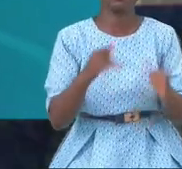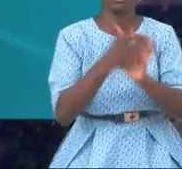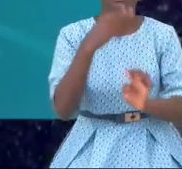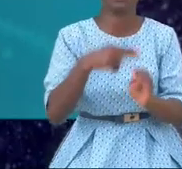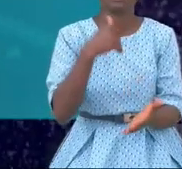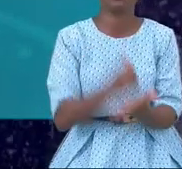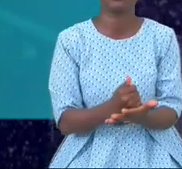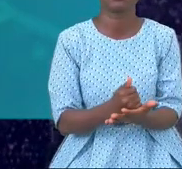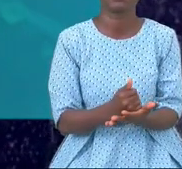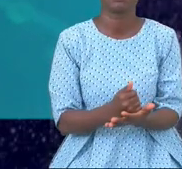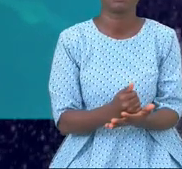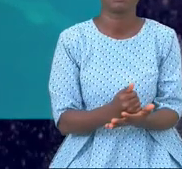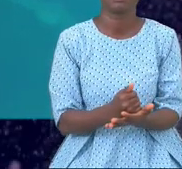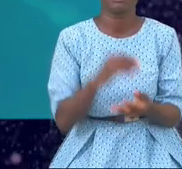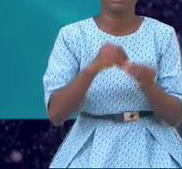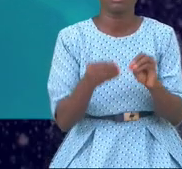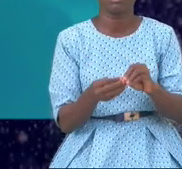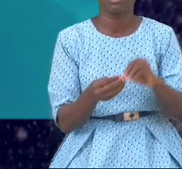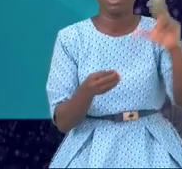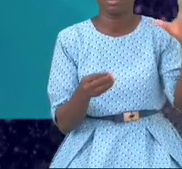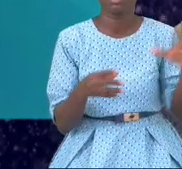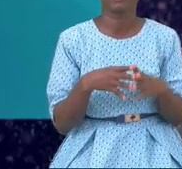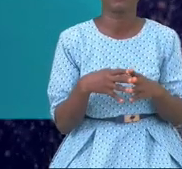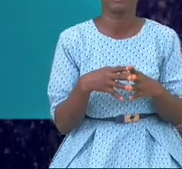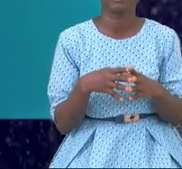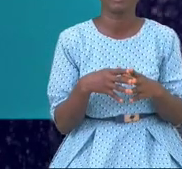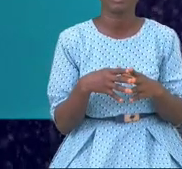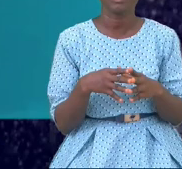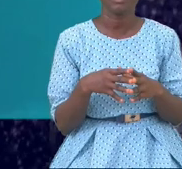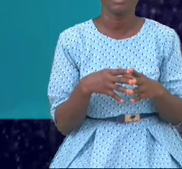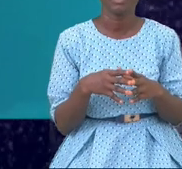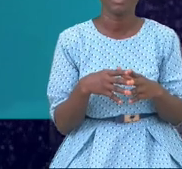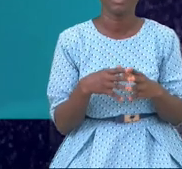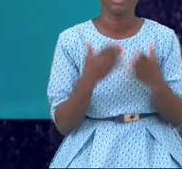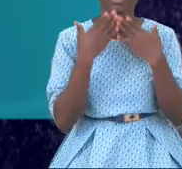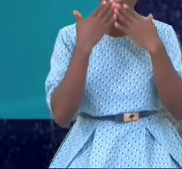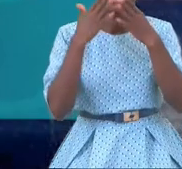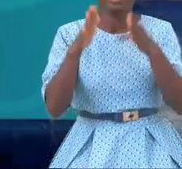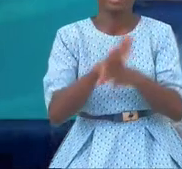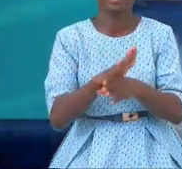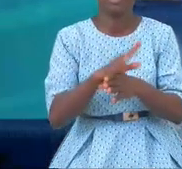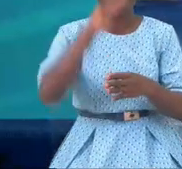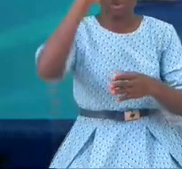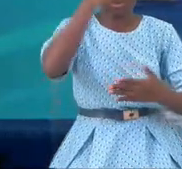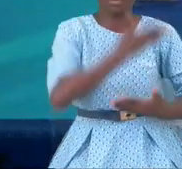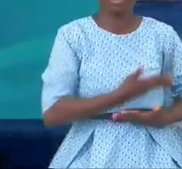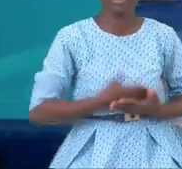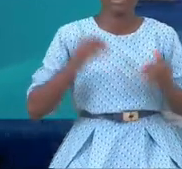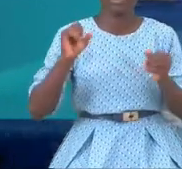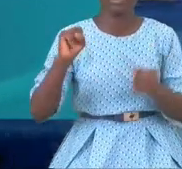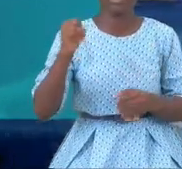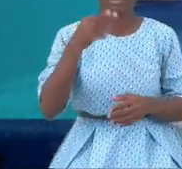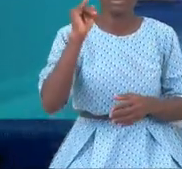grace. Assuring grace. You know, when people come, they want to get something. Will I